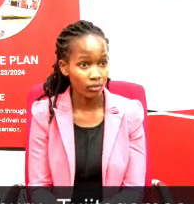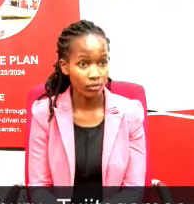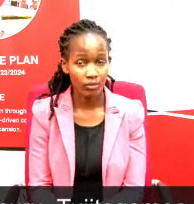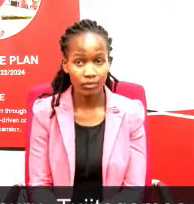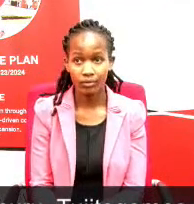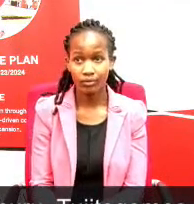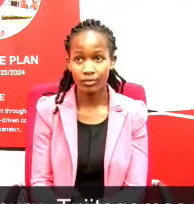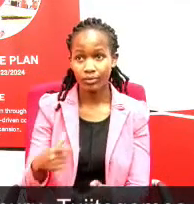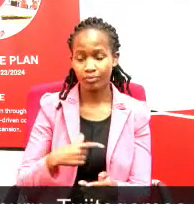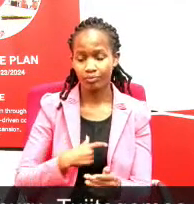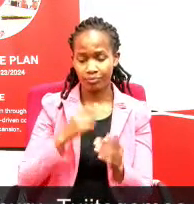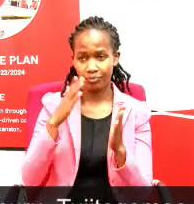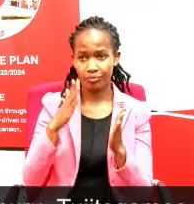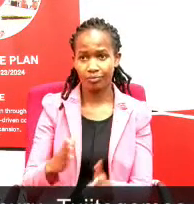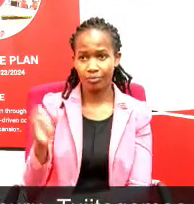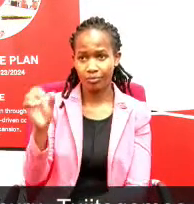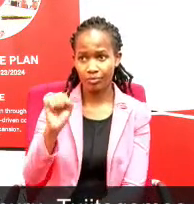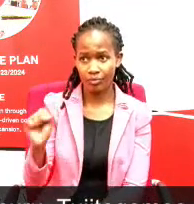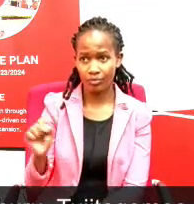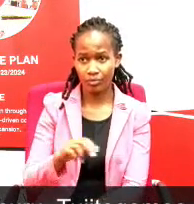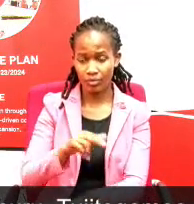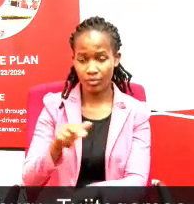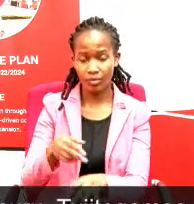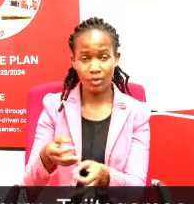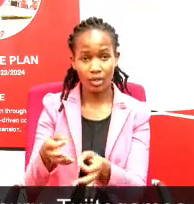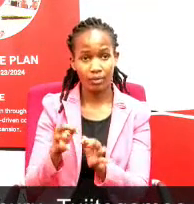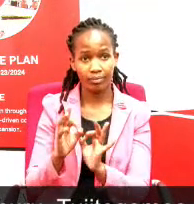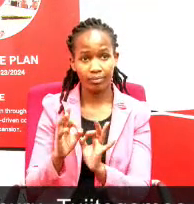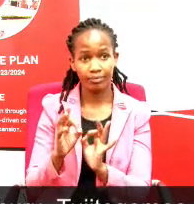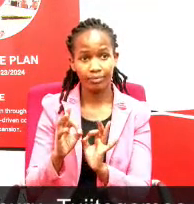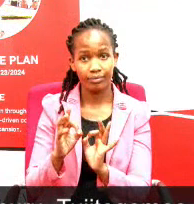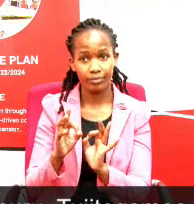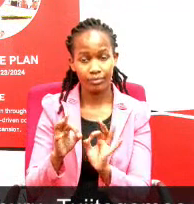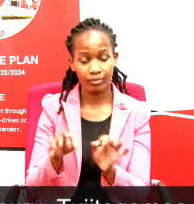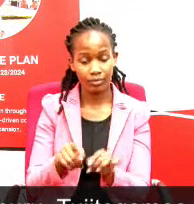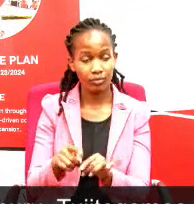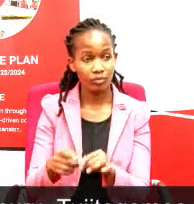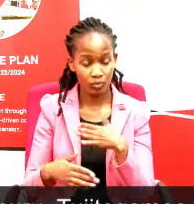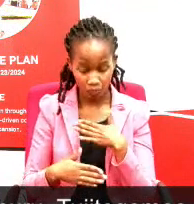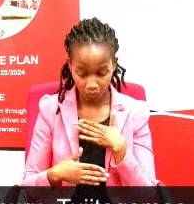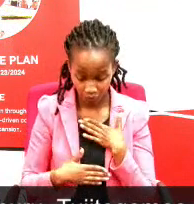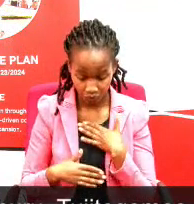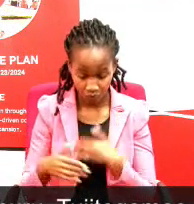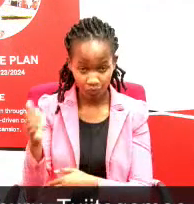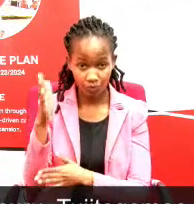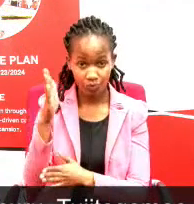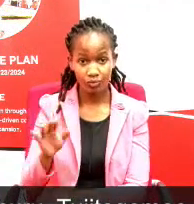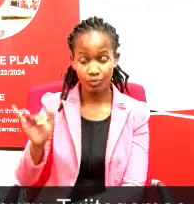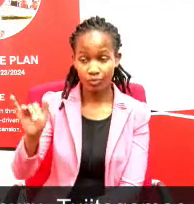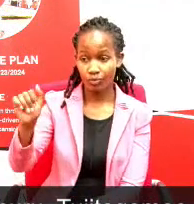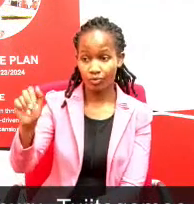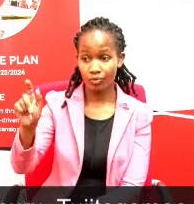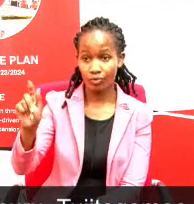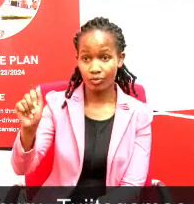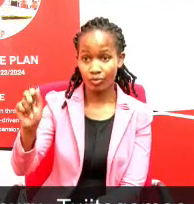Our chief guest, Cabinet Secretary, National Treasury, Honorable Ambassador Okuli